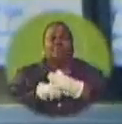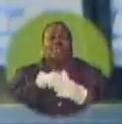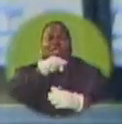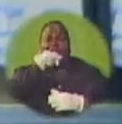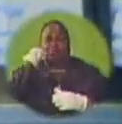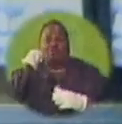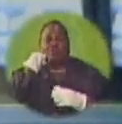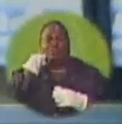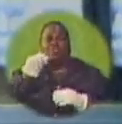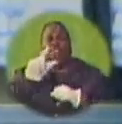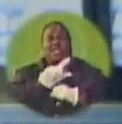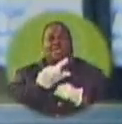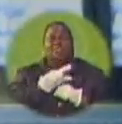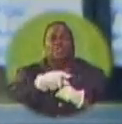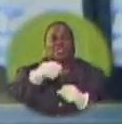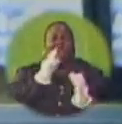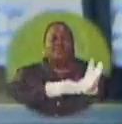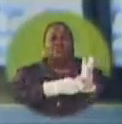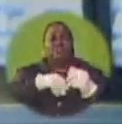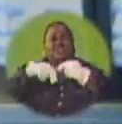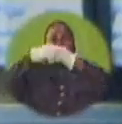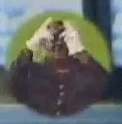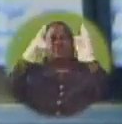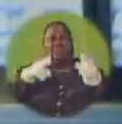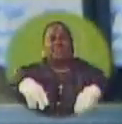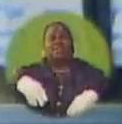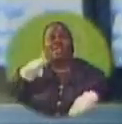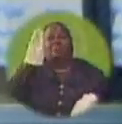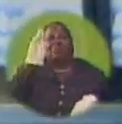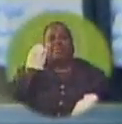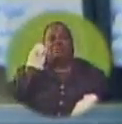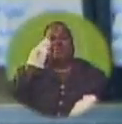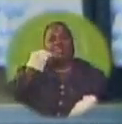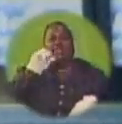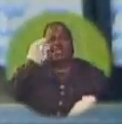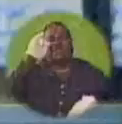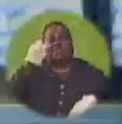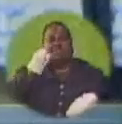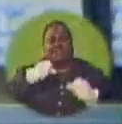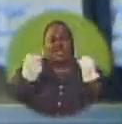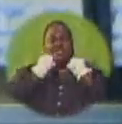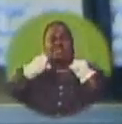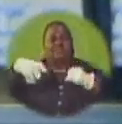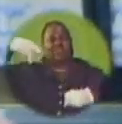Lands, Fisheries and Housing Minister, the Honorable Hilson Baptist, is the acting Prime Minister.